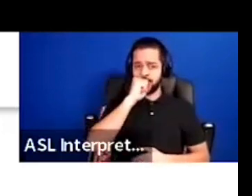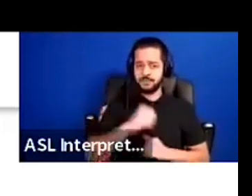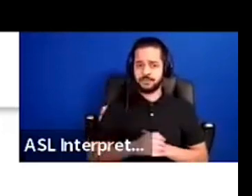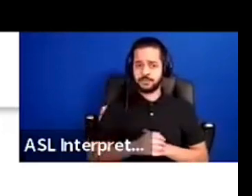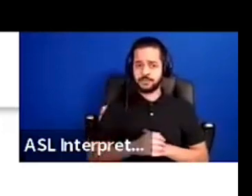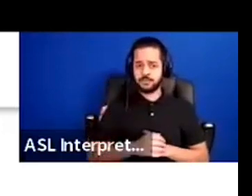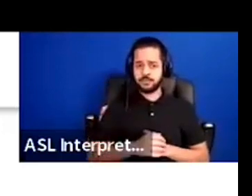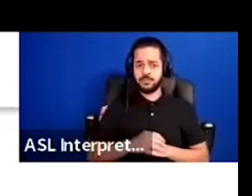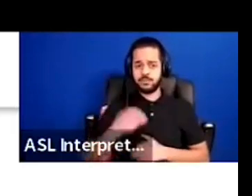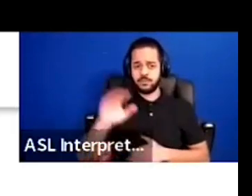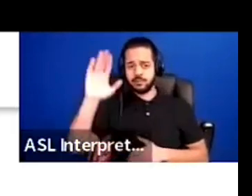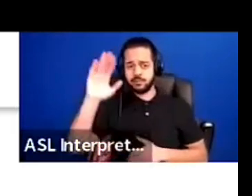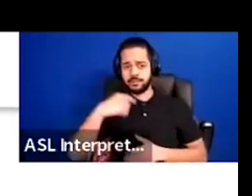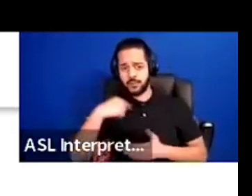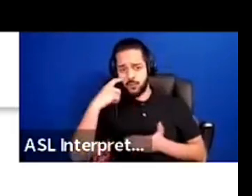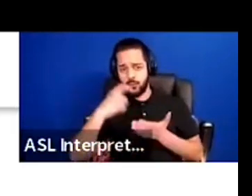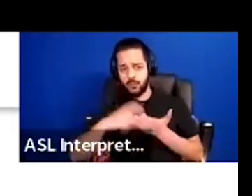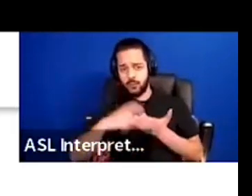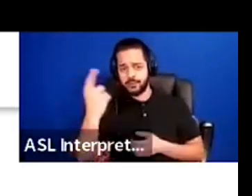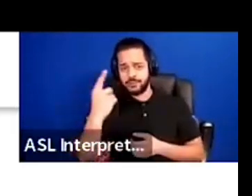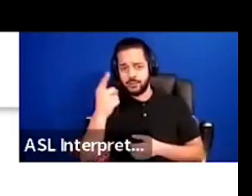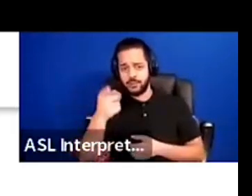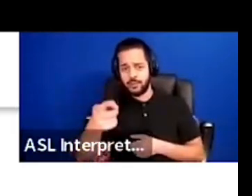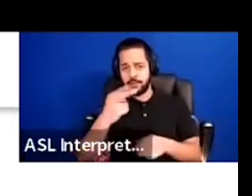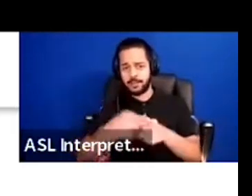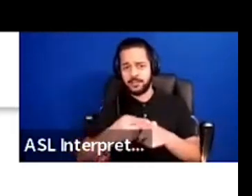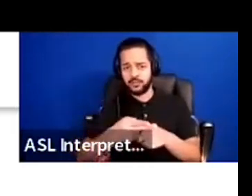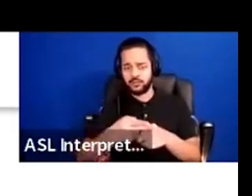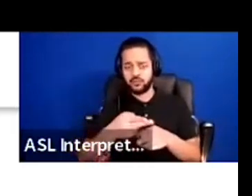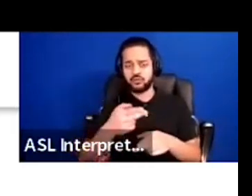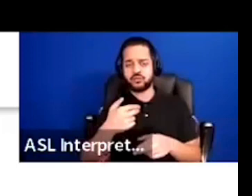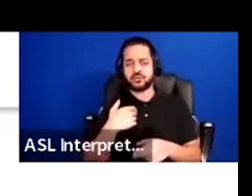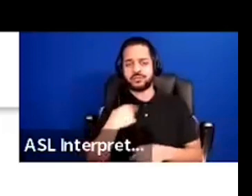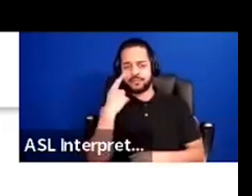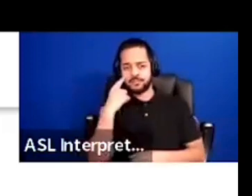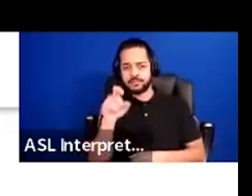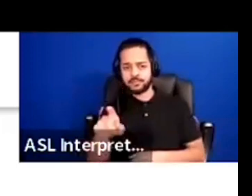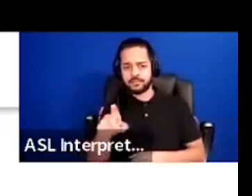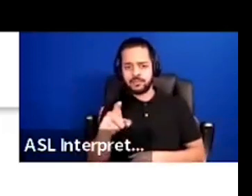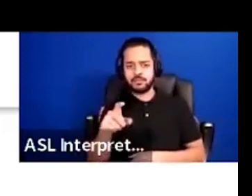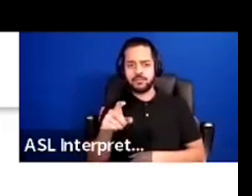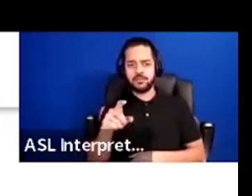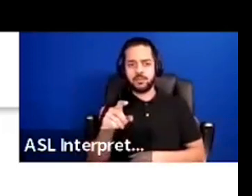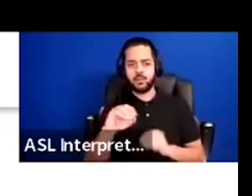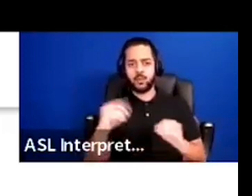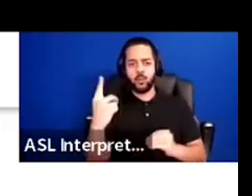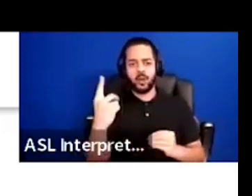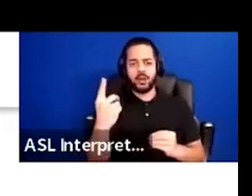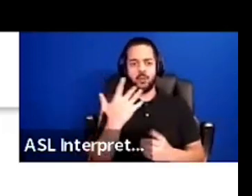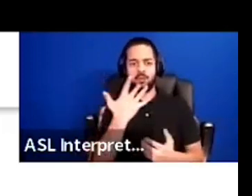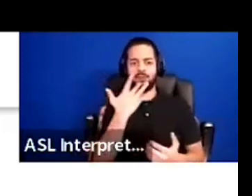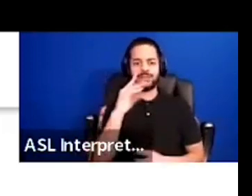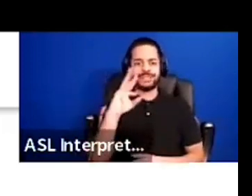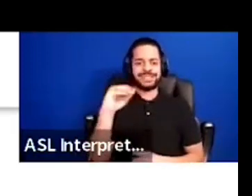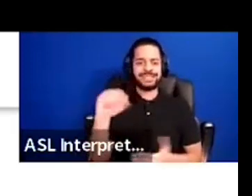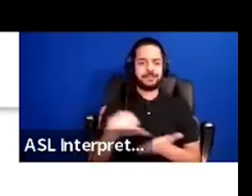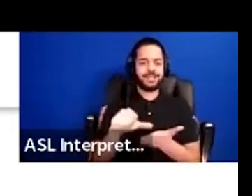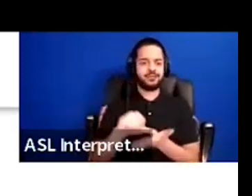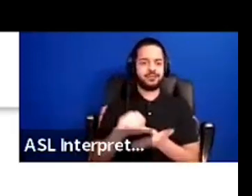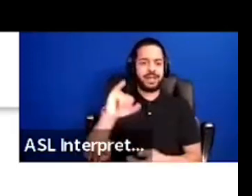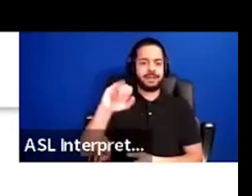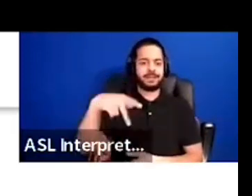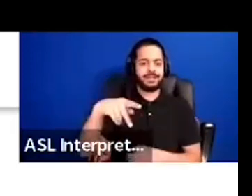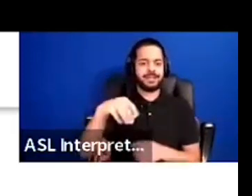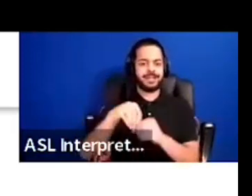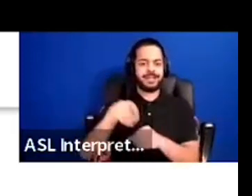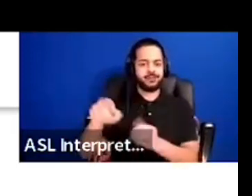I did notice someone mention, and I just saw it really quickly, nobody wants 60-page IEPs and endless documentation requirements.